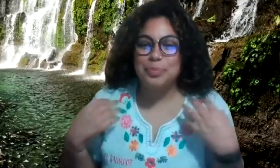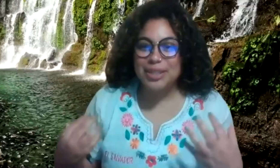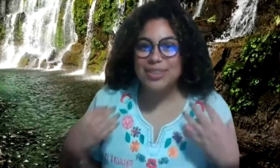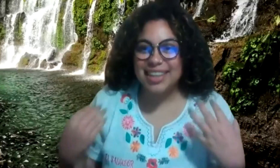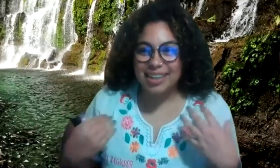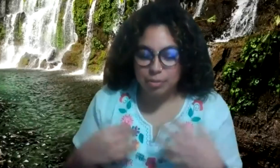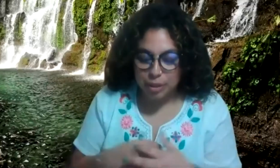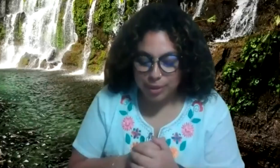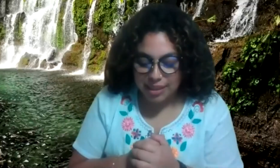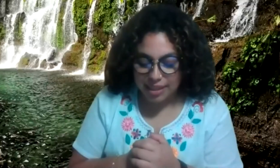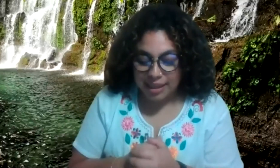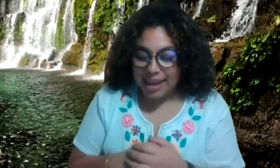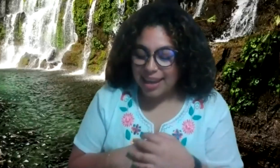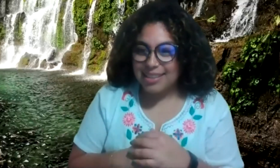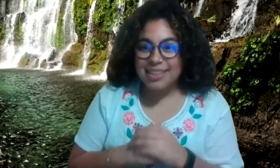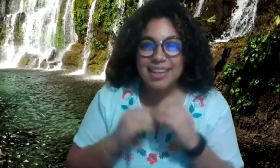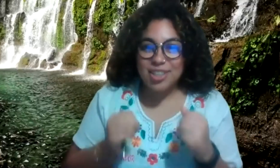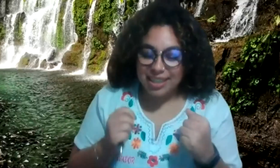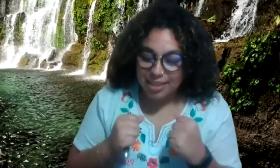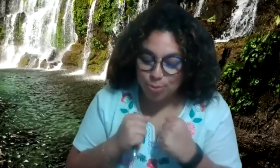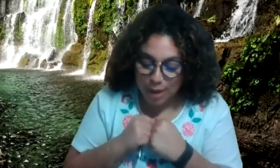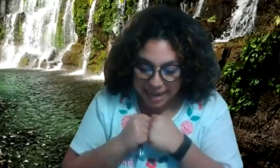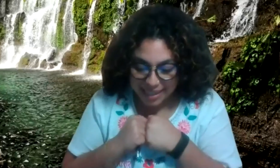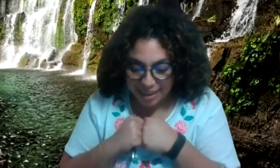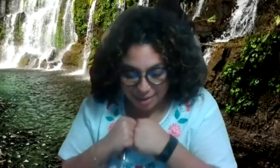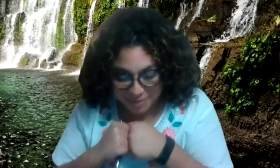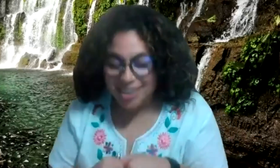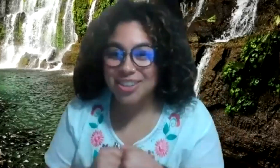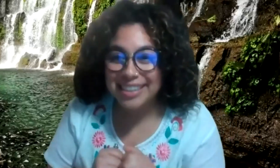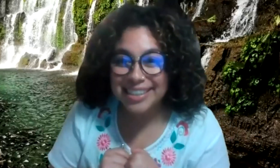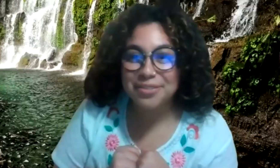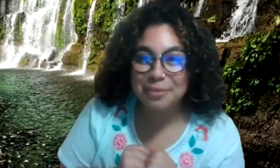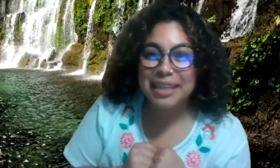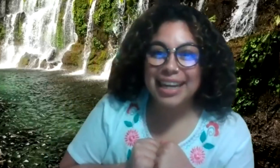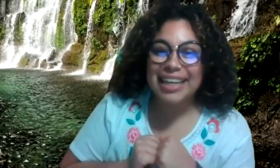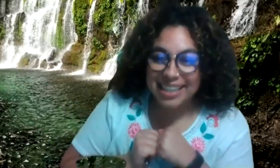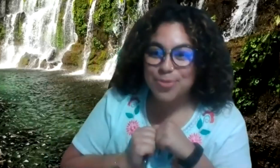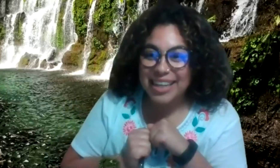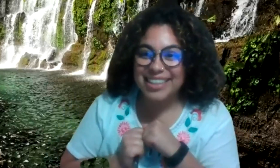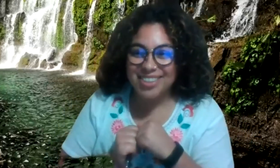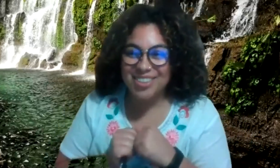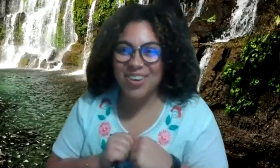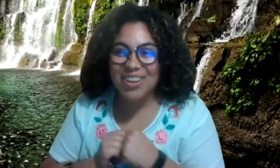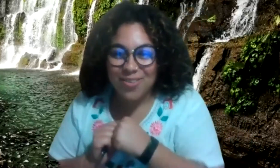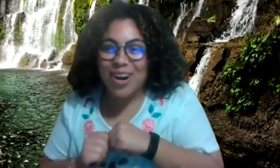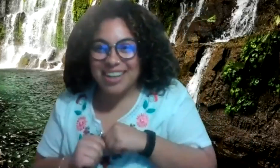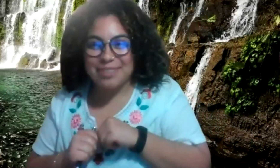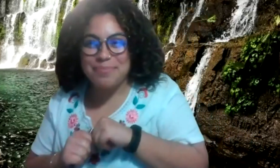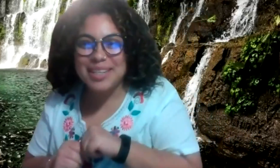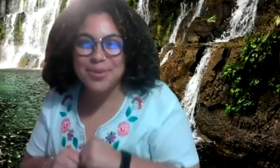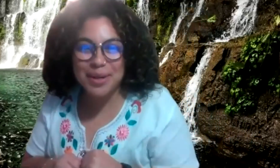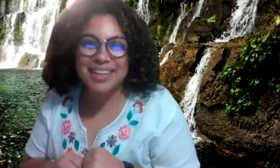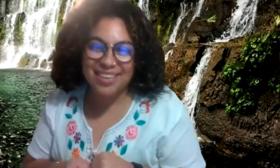is to build that community. And she is right. Your CSUN familia is ready to do all the